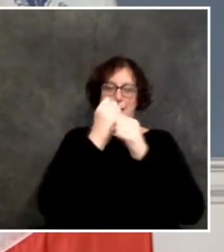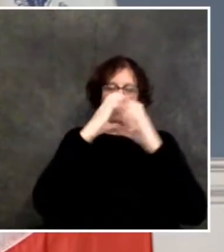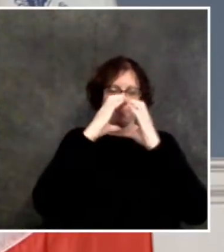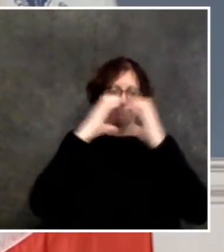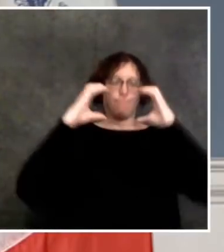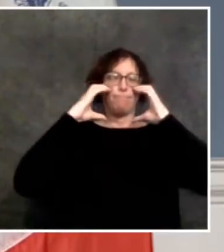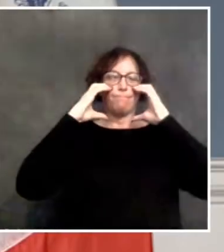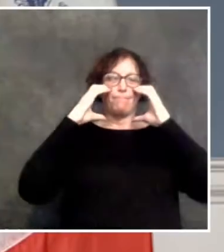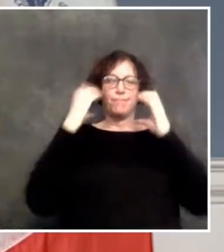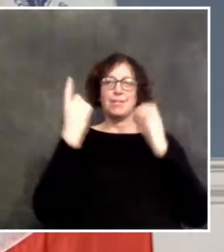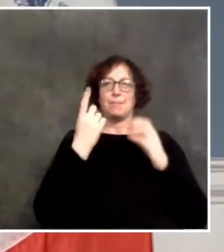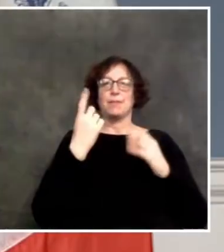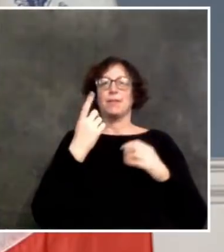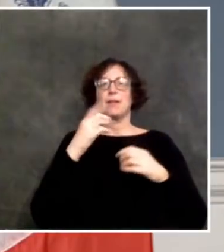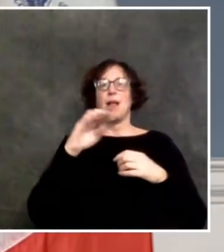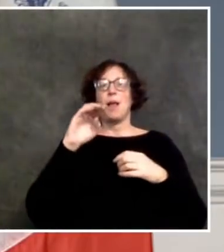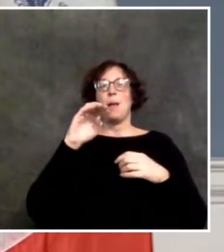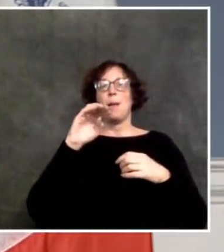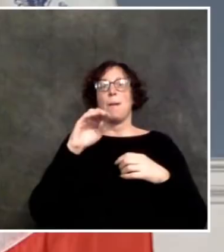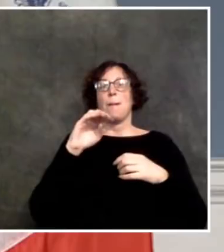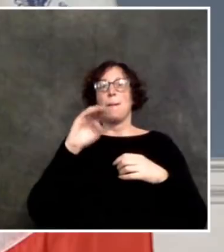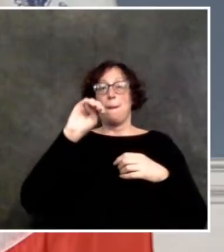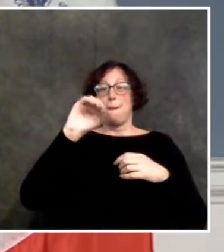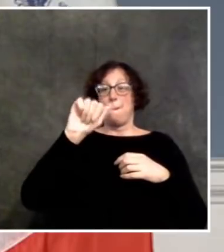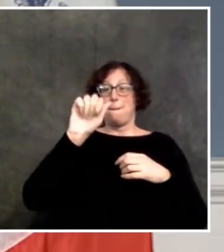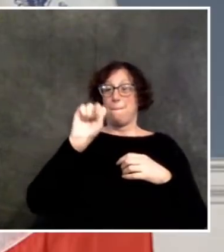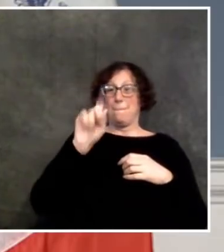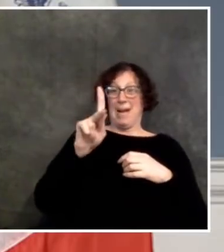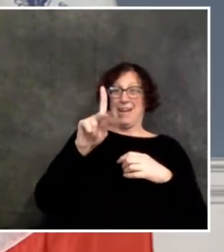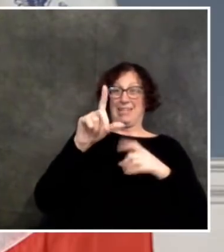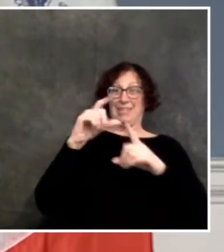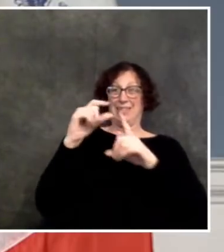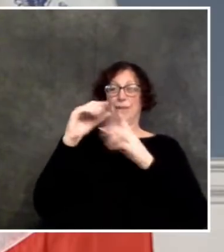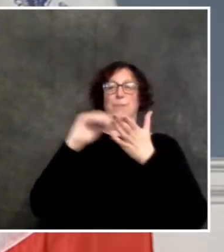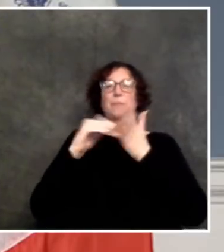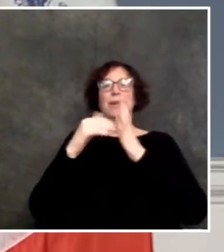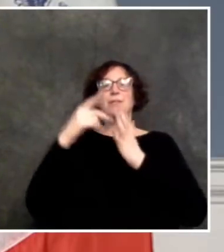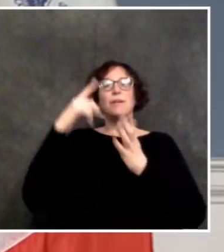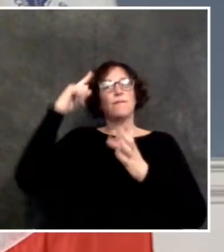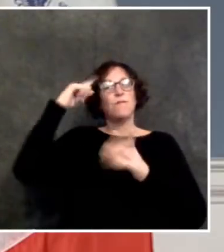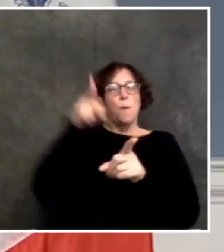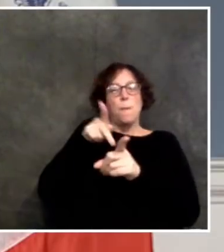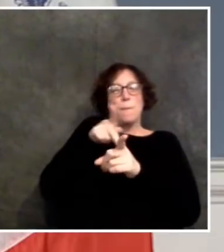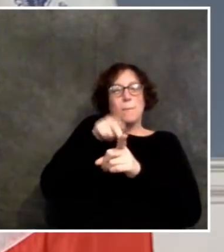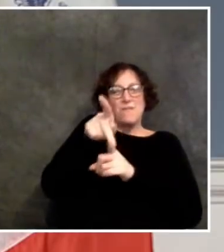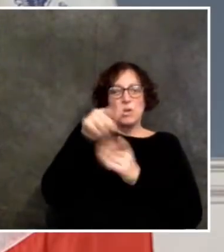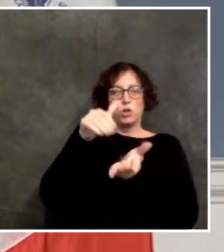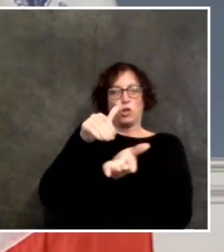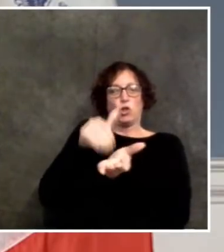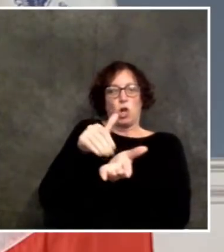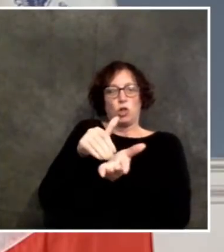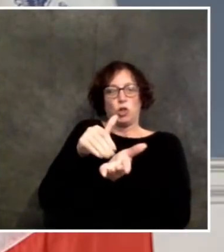protect us. Jeff, I think if Dr. Barbeau will talk about the CDC element.